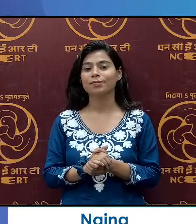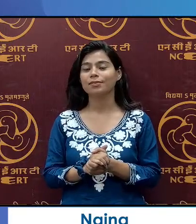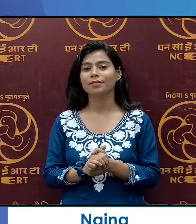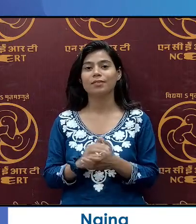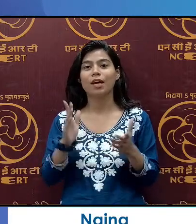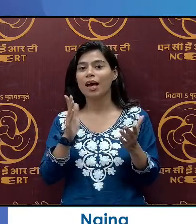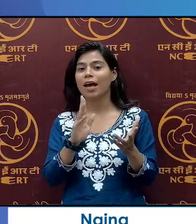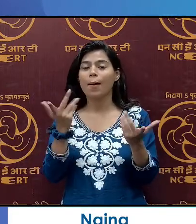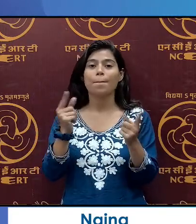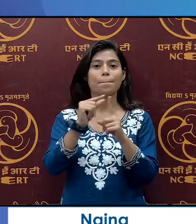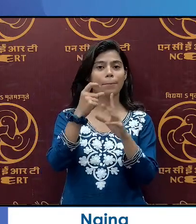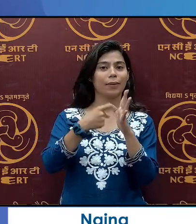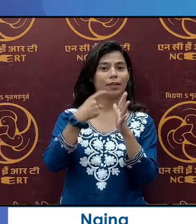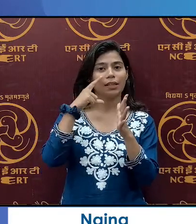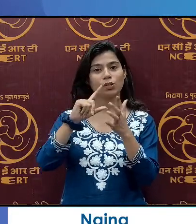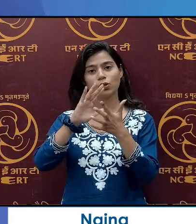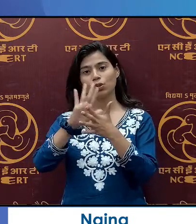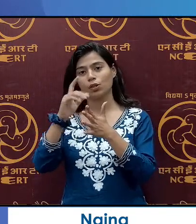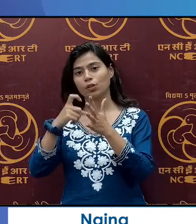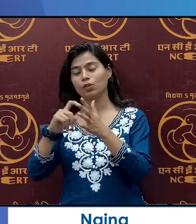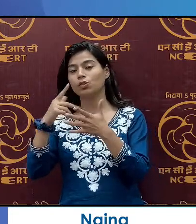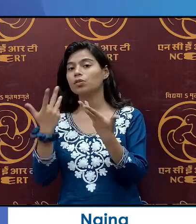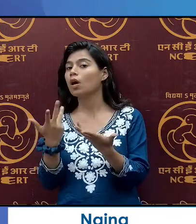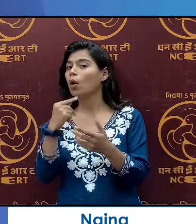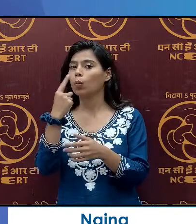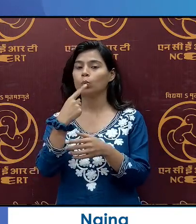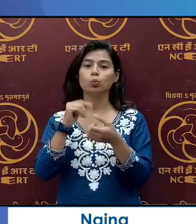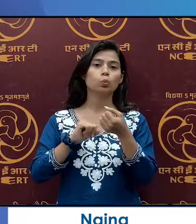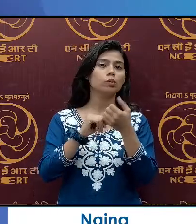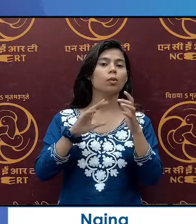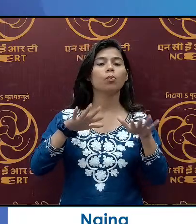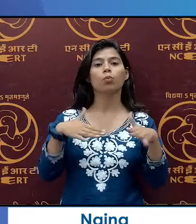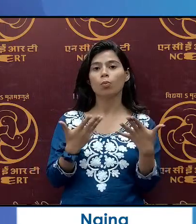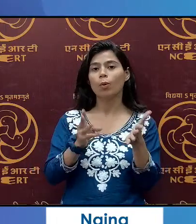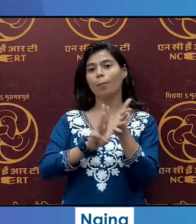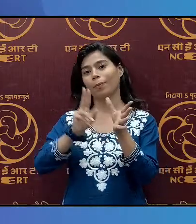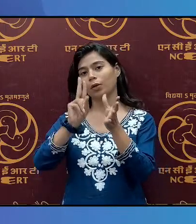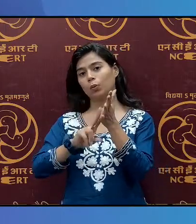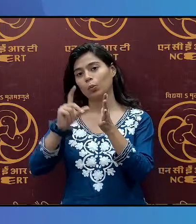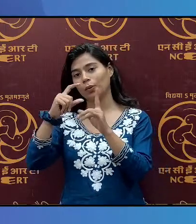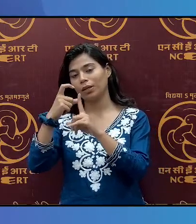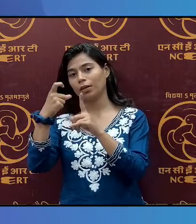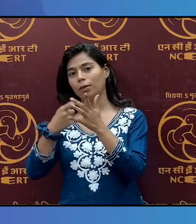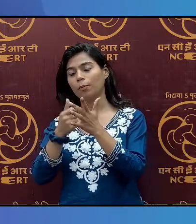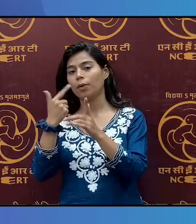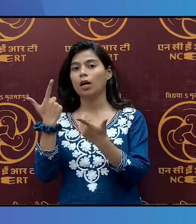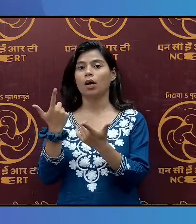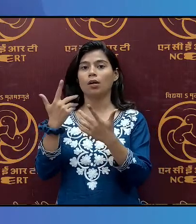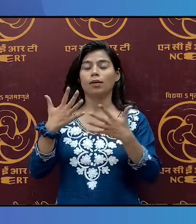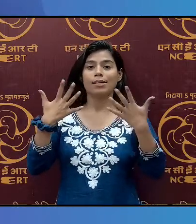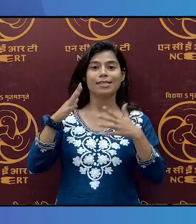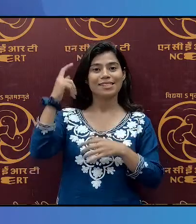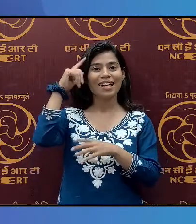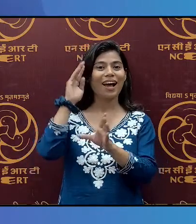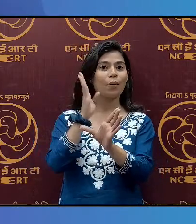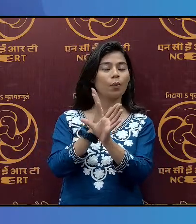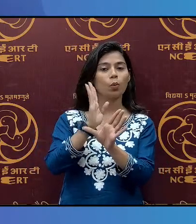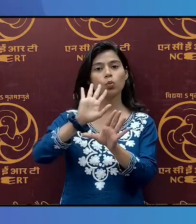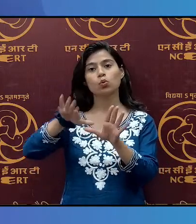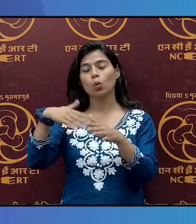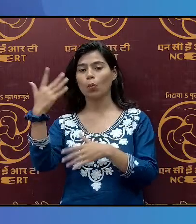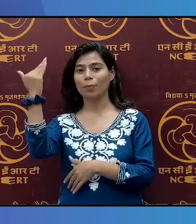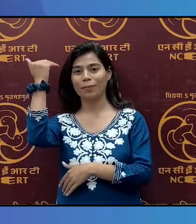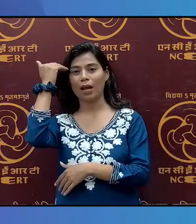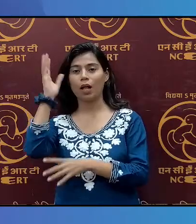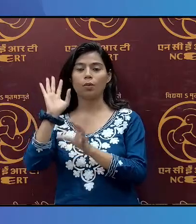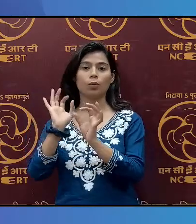and Paricharcha sessions are conducted by Manodarpan cell for psychosocial support and mental well-being of students. And this is